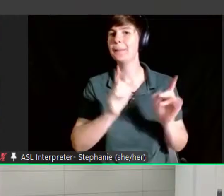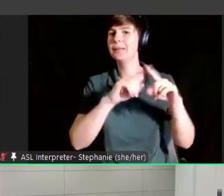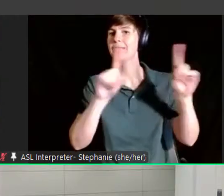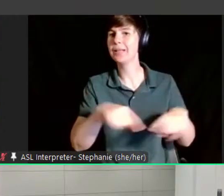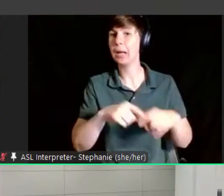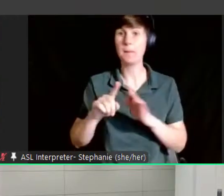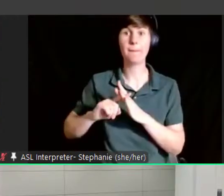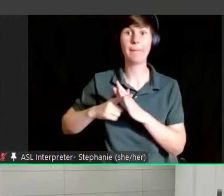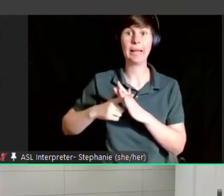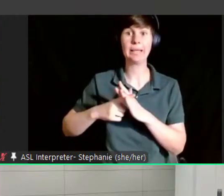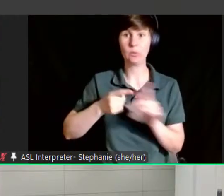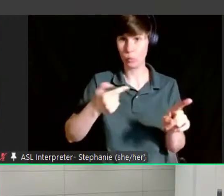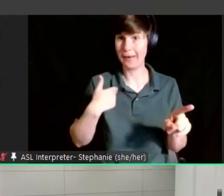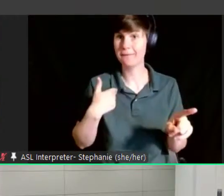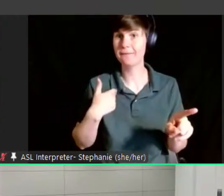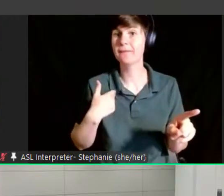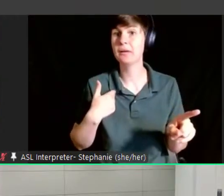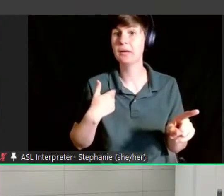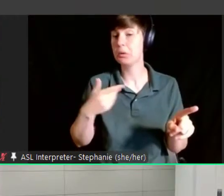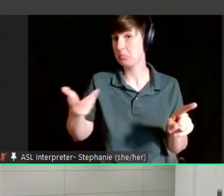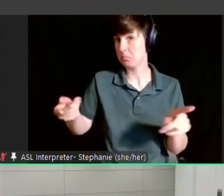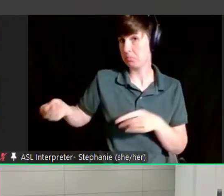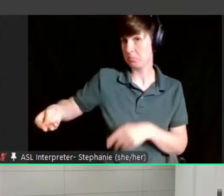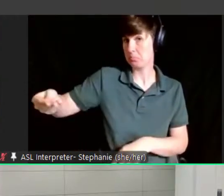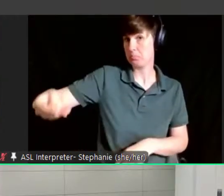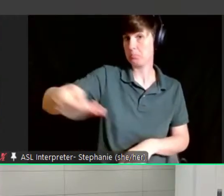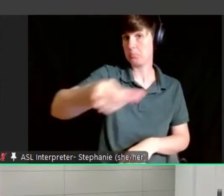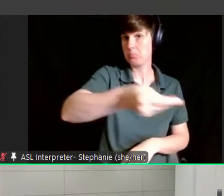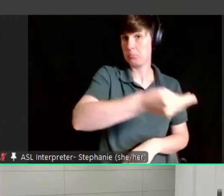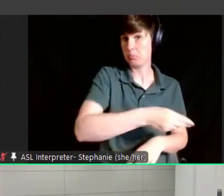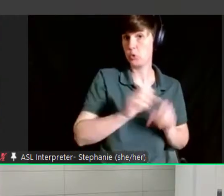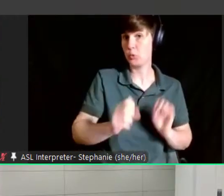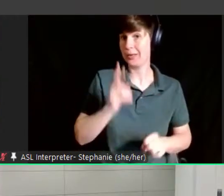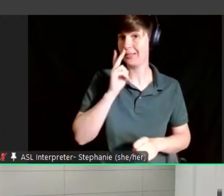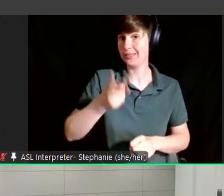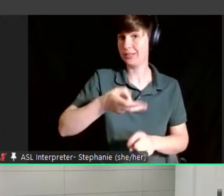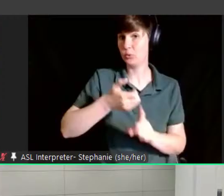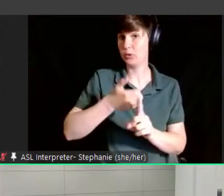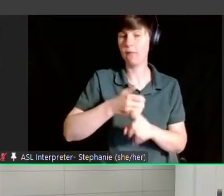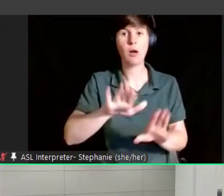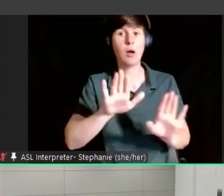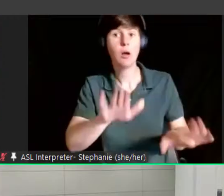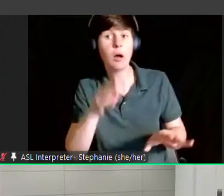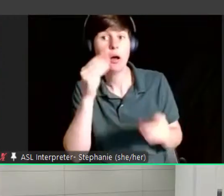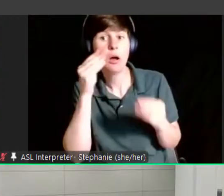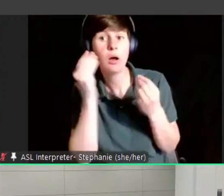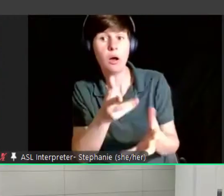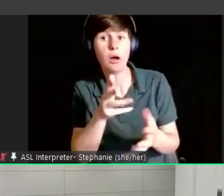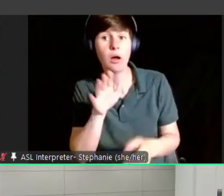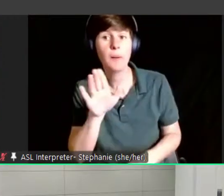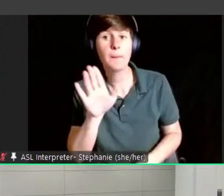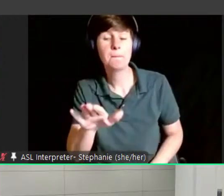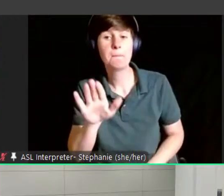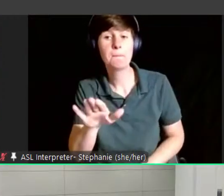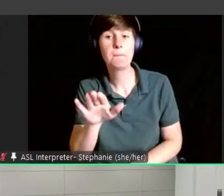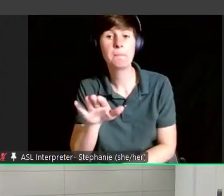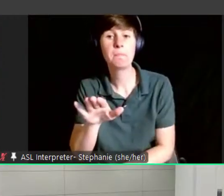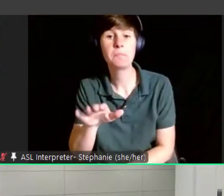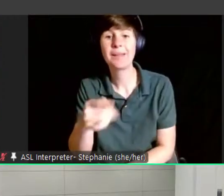So we can pass that along right now. Be aware, it does say